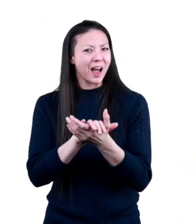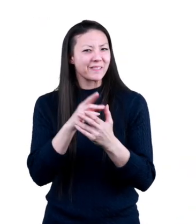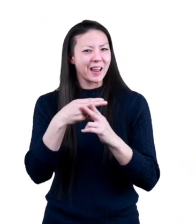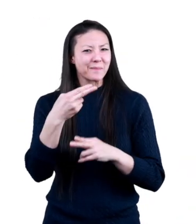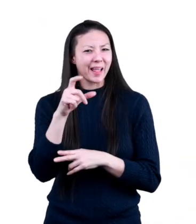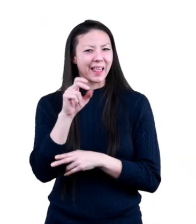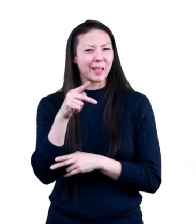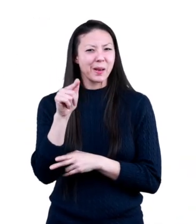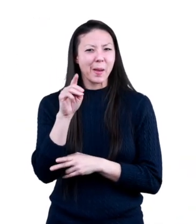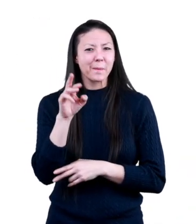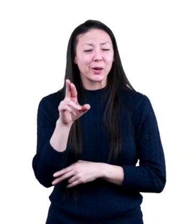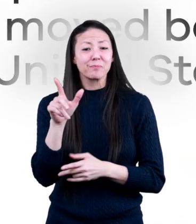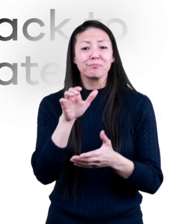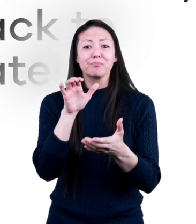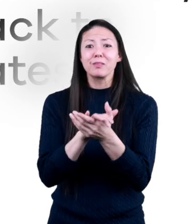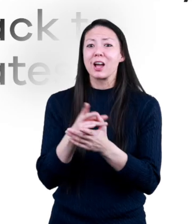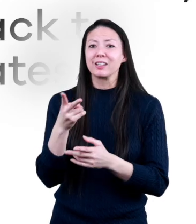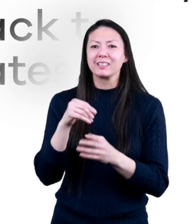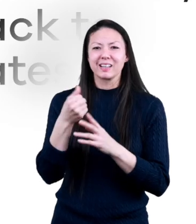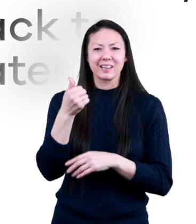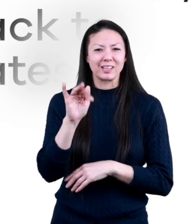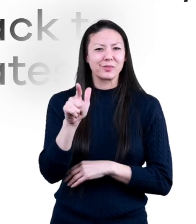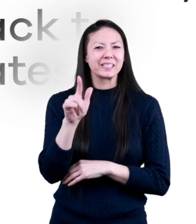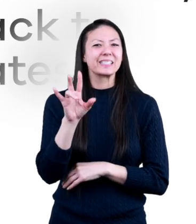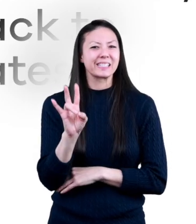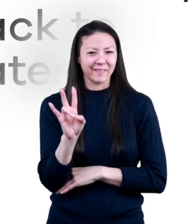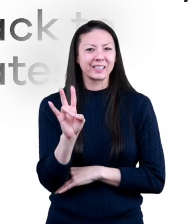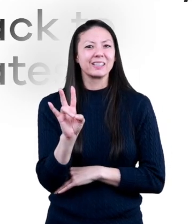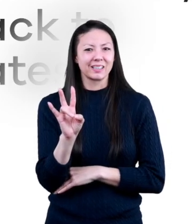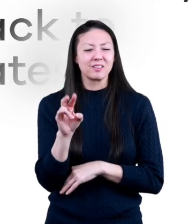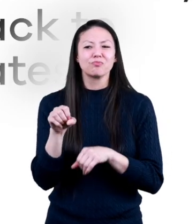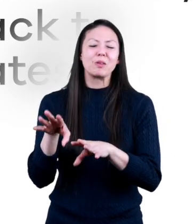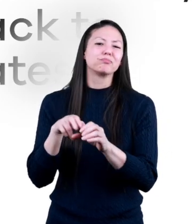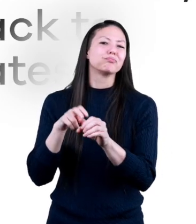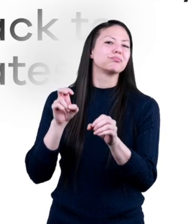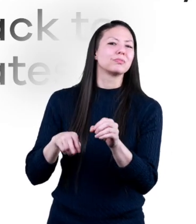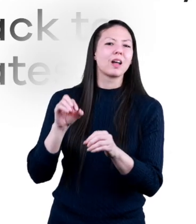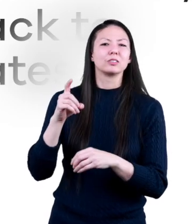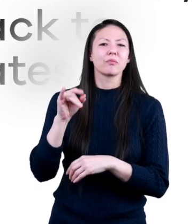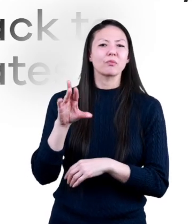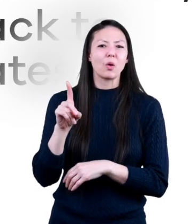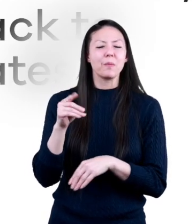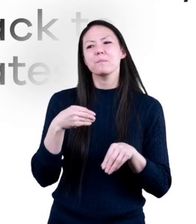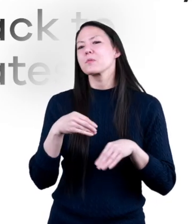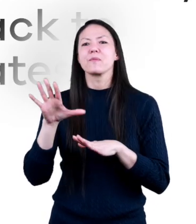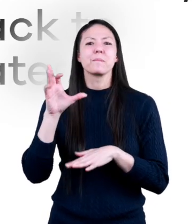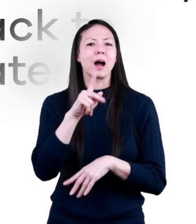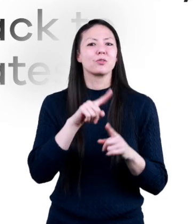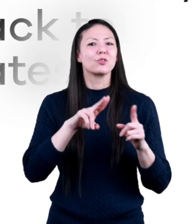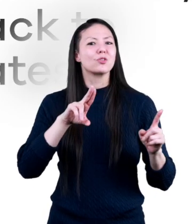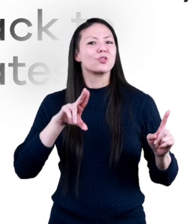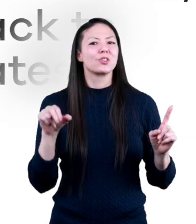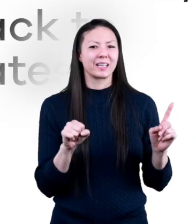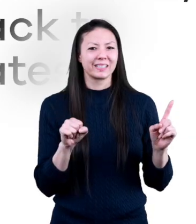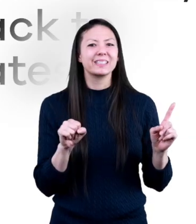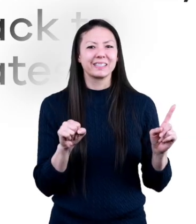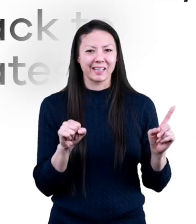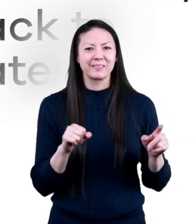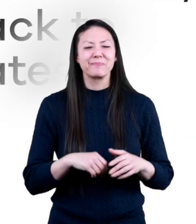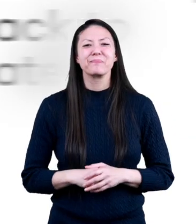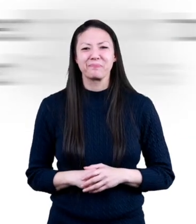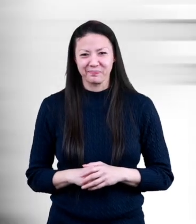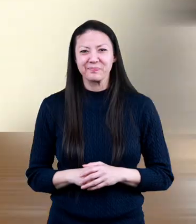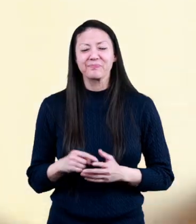wife, Helen Palmer. They got married in 1927, dropped out of Oxford, and moved back to the United